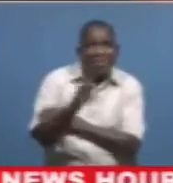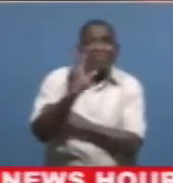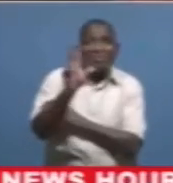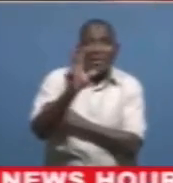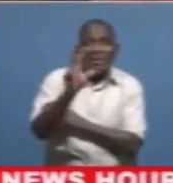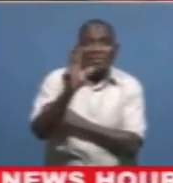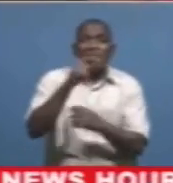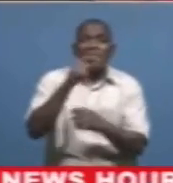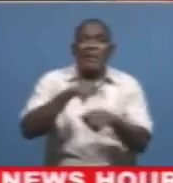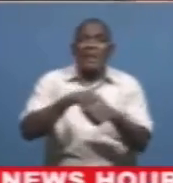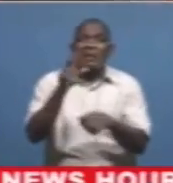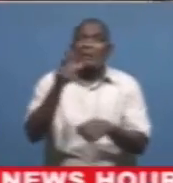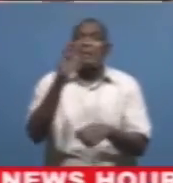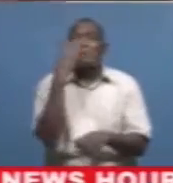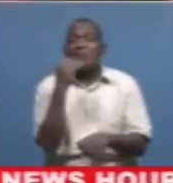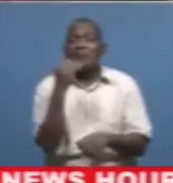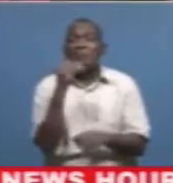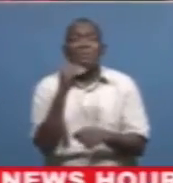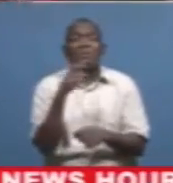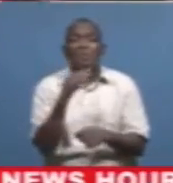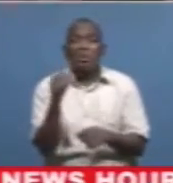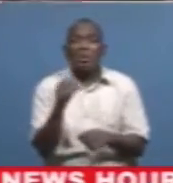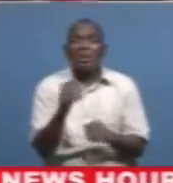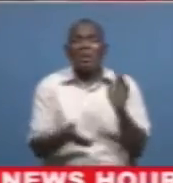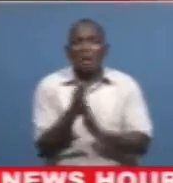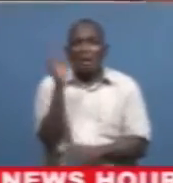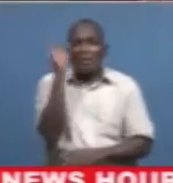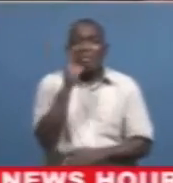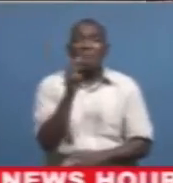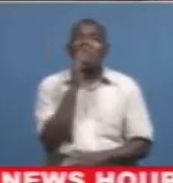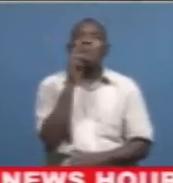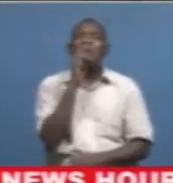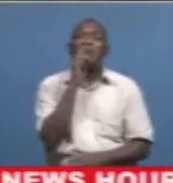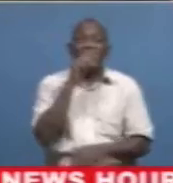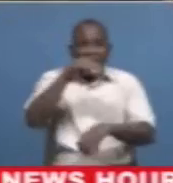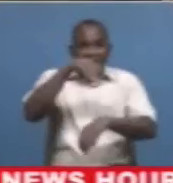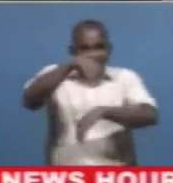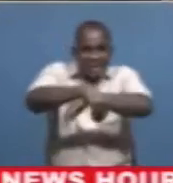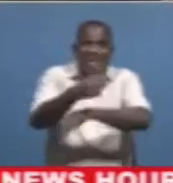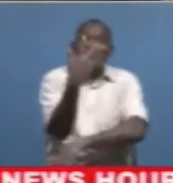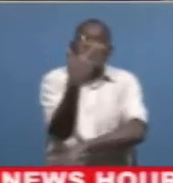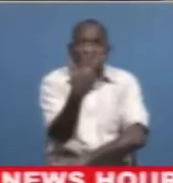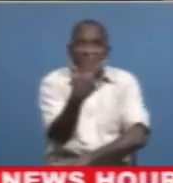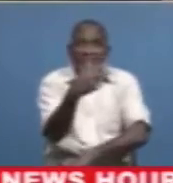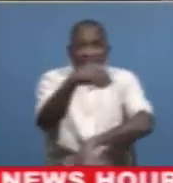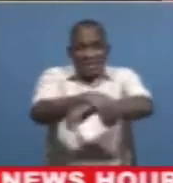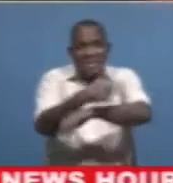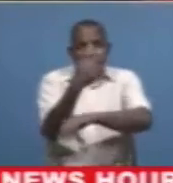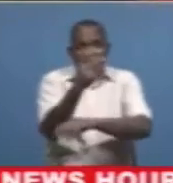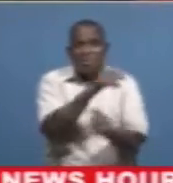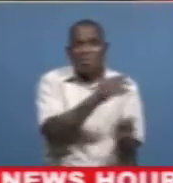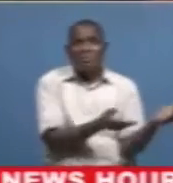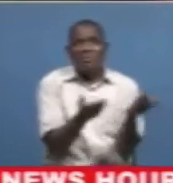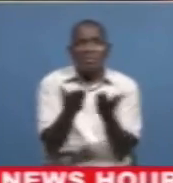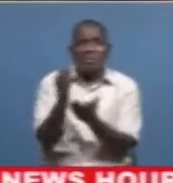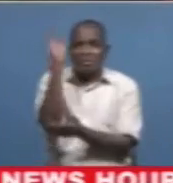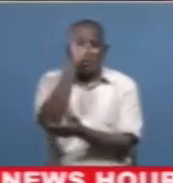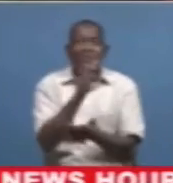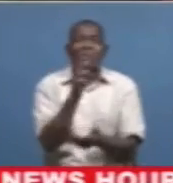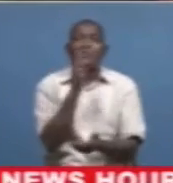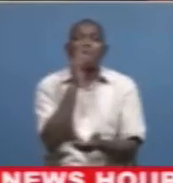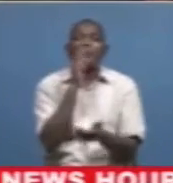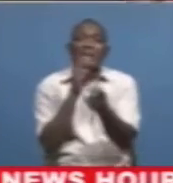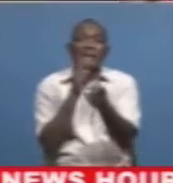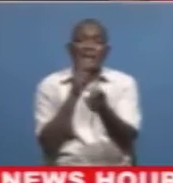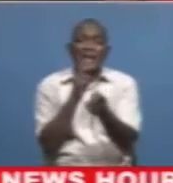sleeping by now, but this is not so. Residents moved from their various homes to come and wait here from